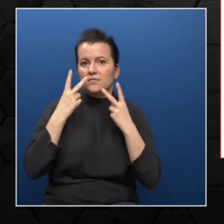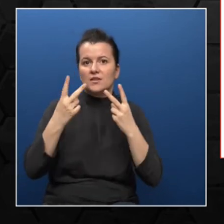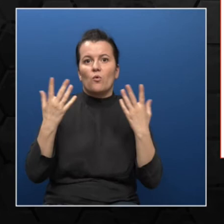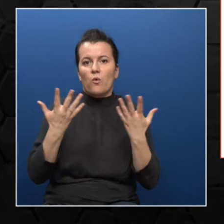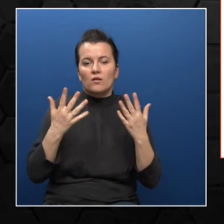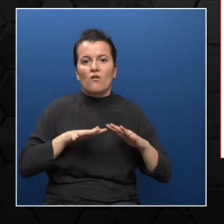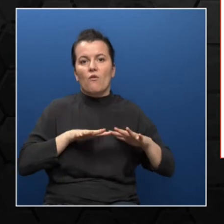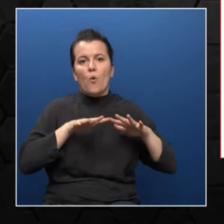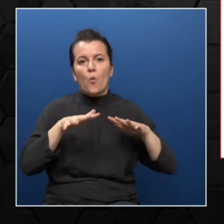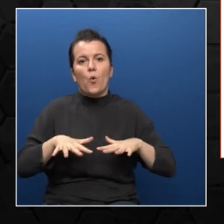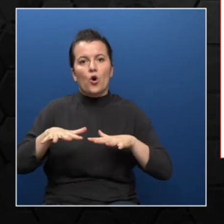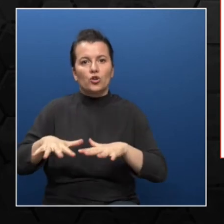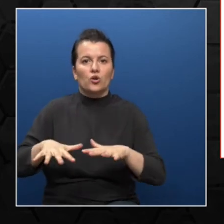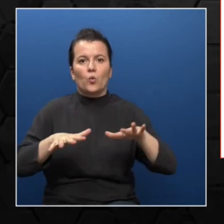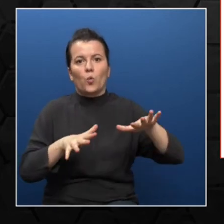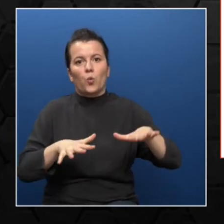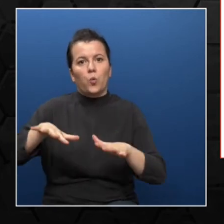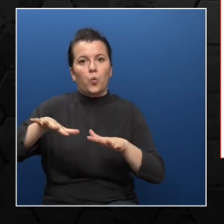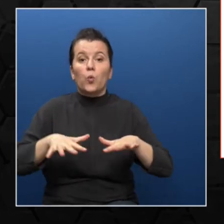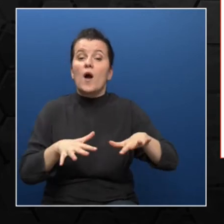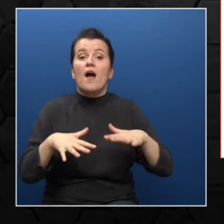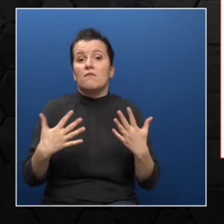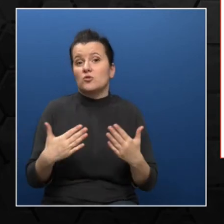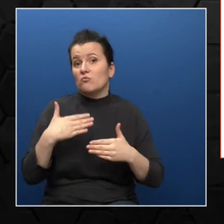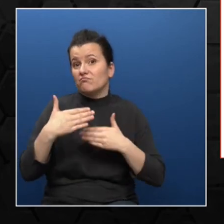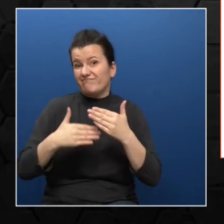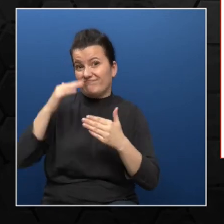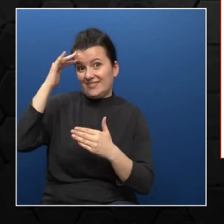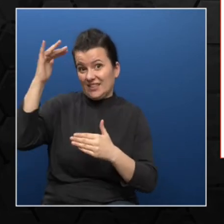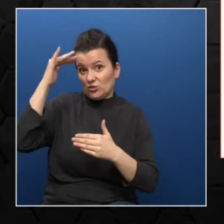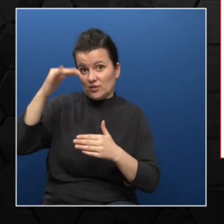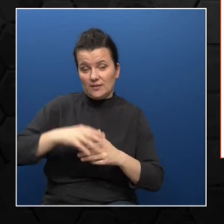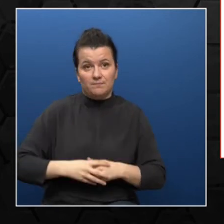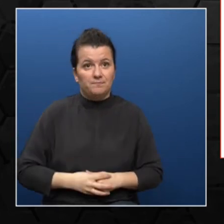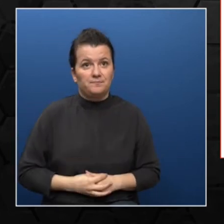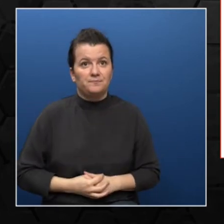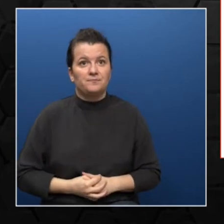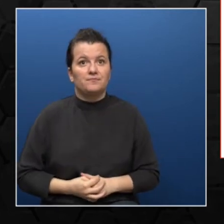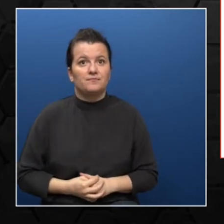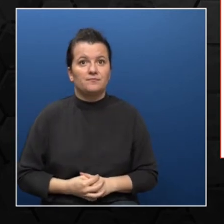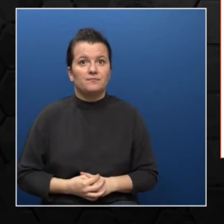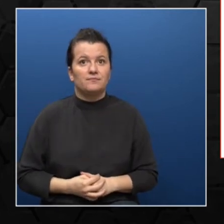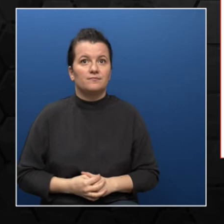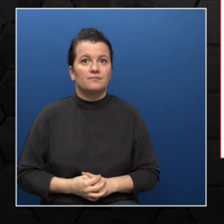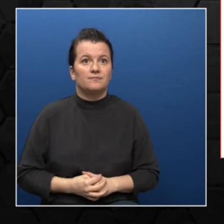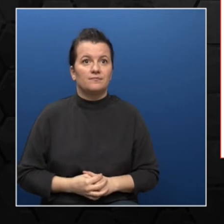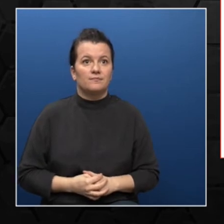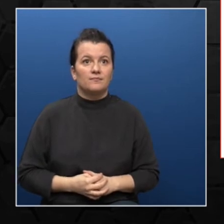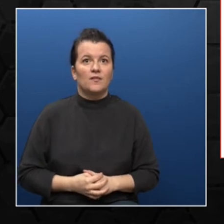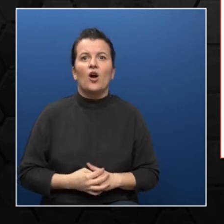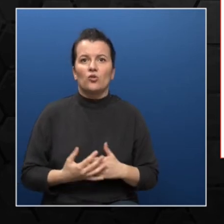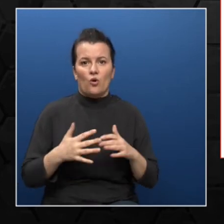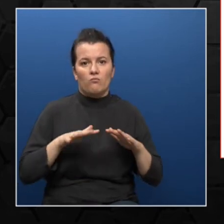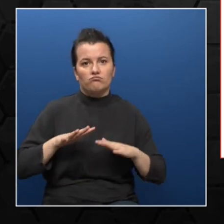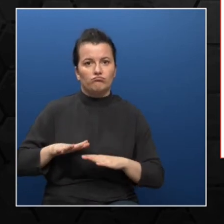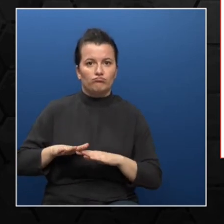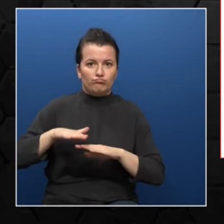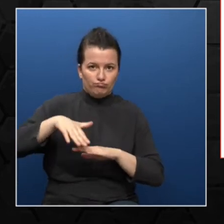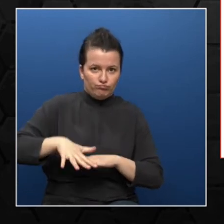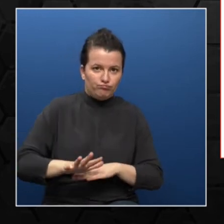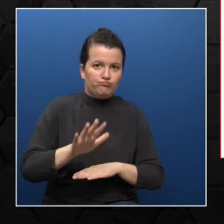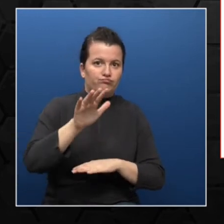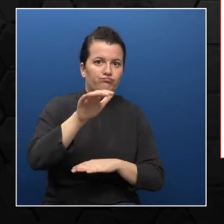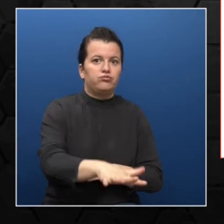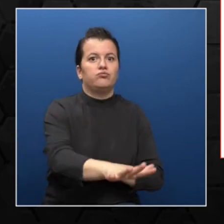and so it's basically about just like how water waves flow on near the ocean